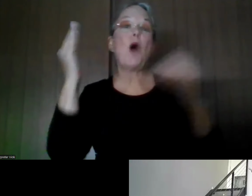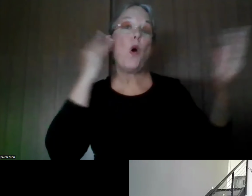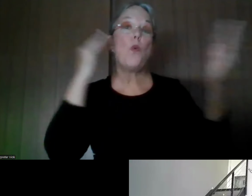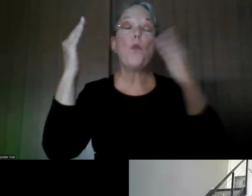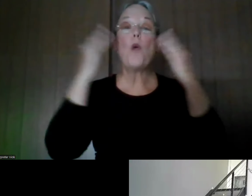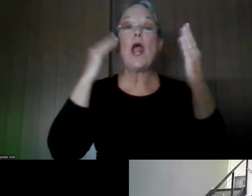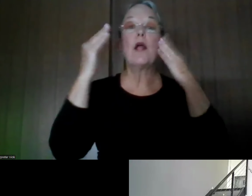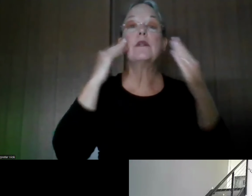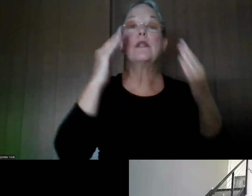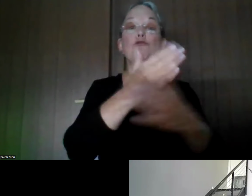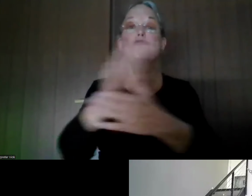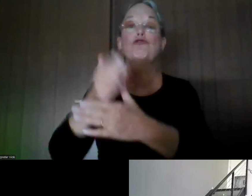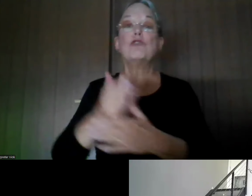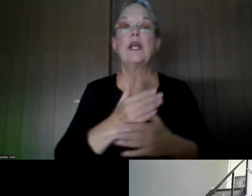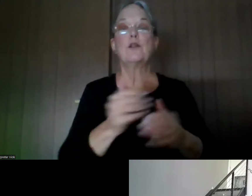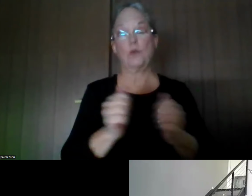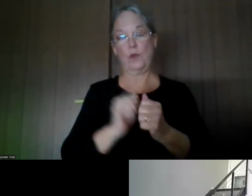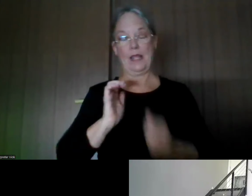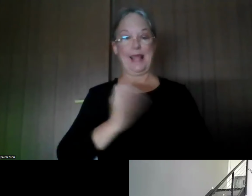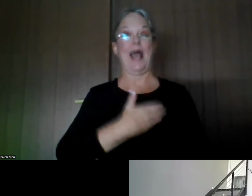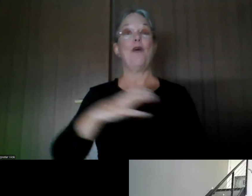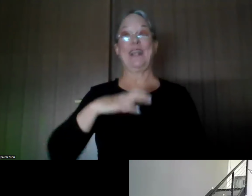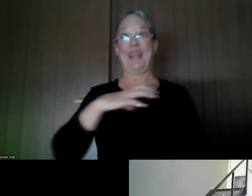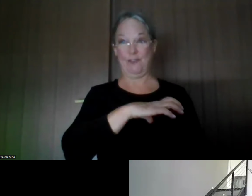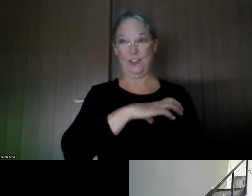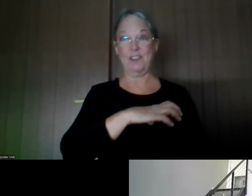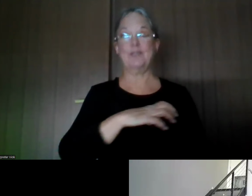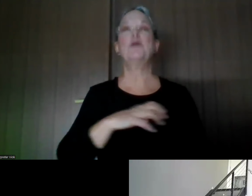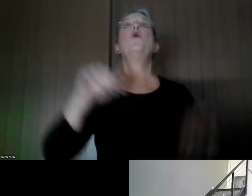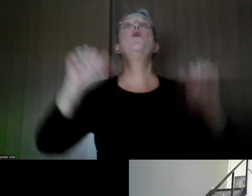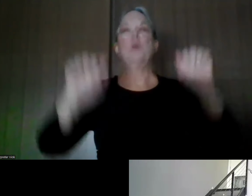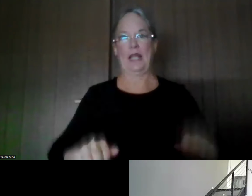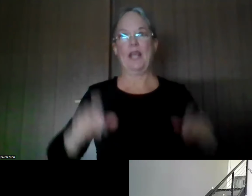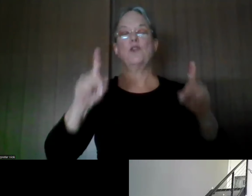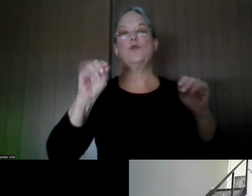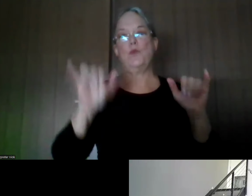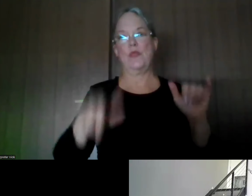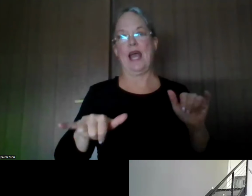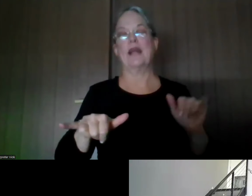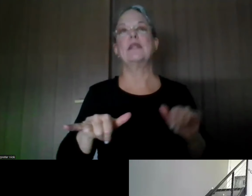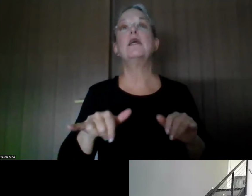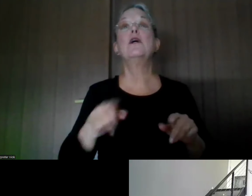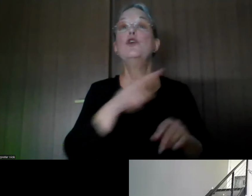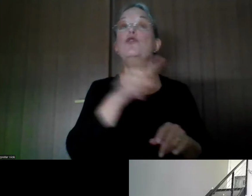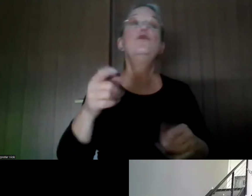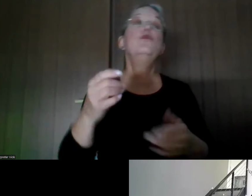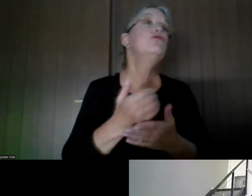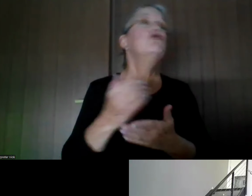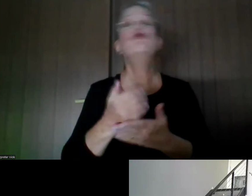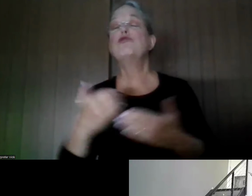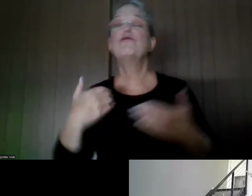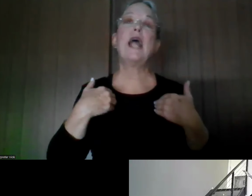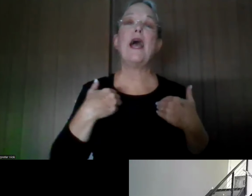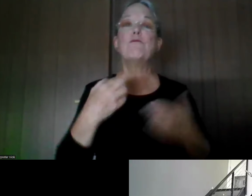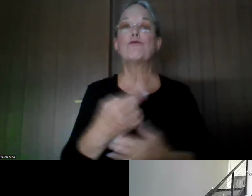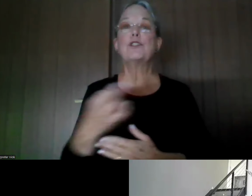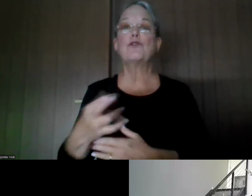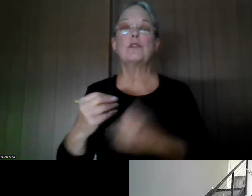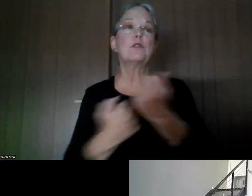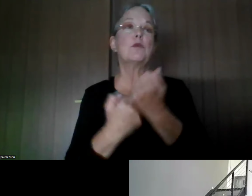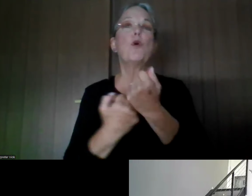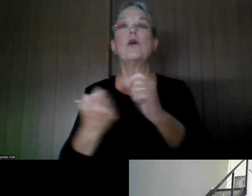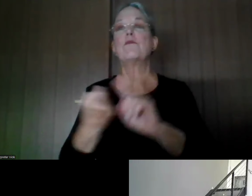our council, we have the opportunity to do that. And youth deserve to have resources and support from their communities